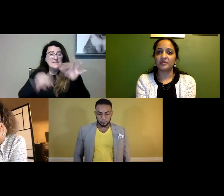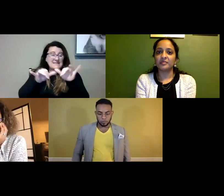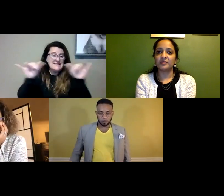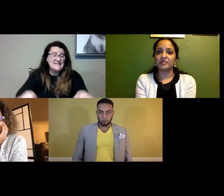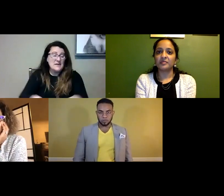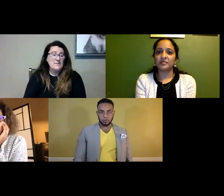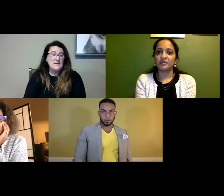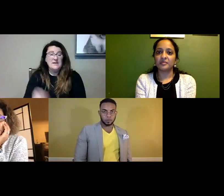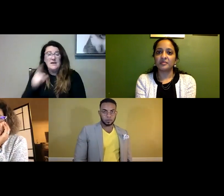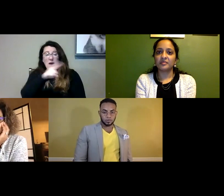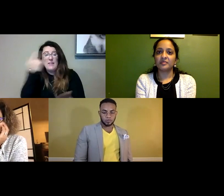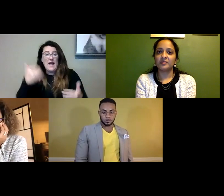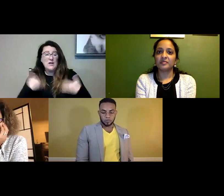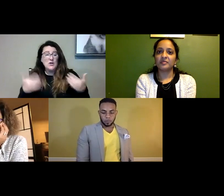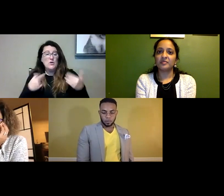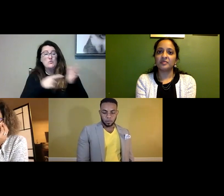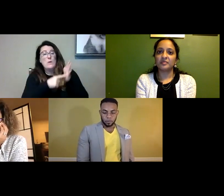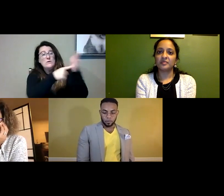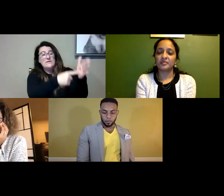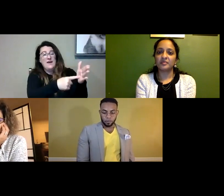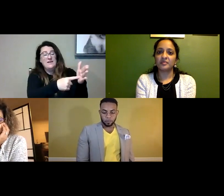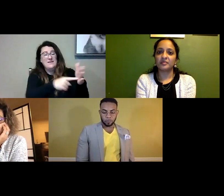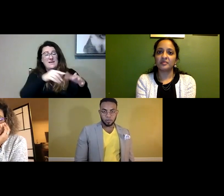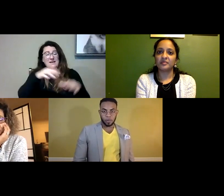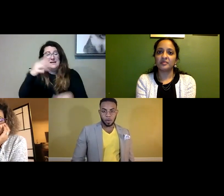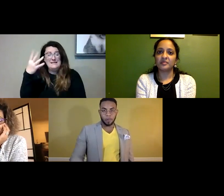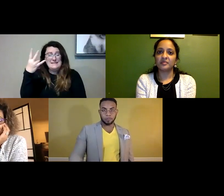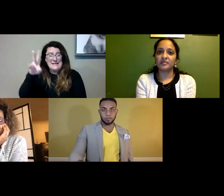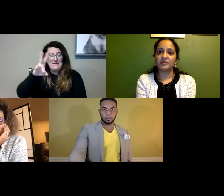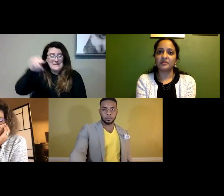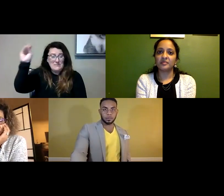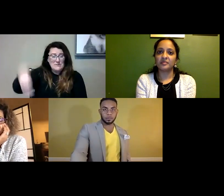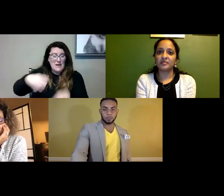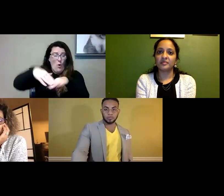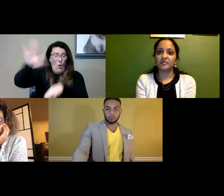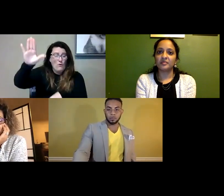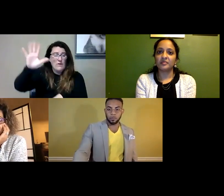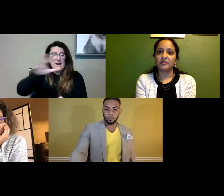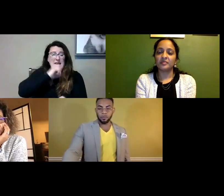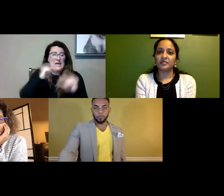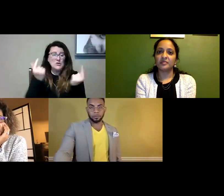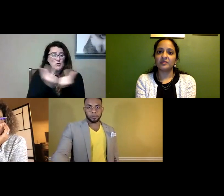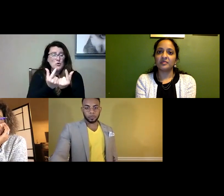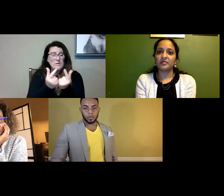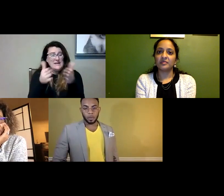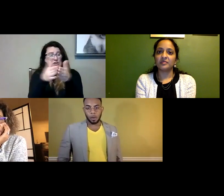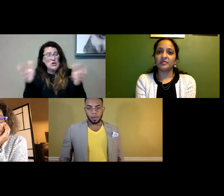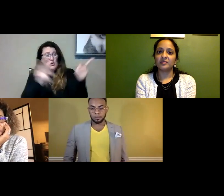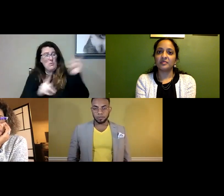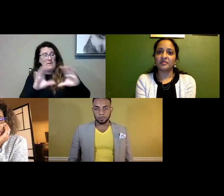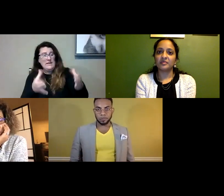right? Black youth represent over 17% of their age group within the general